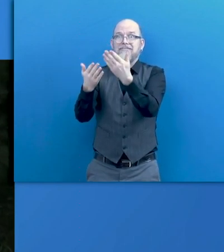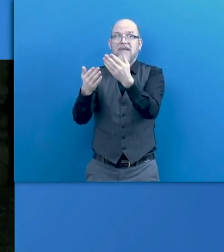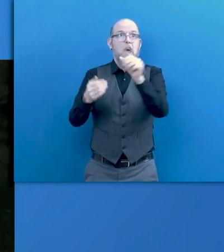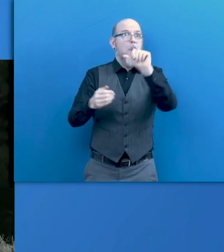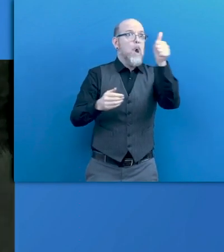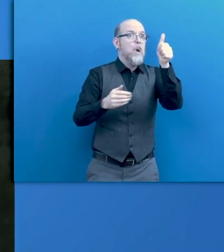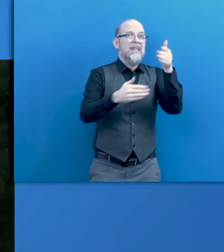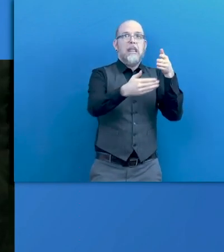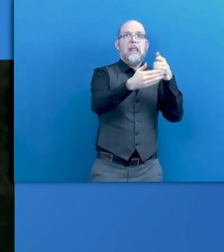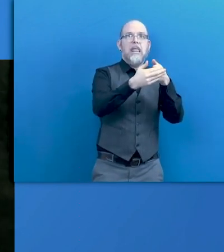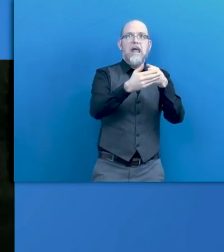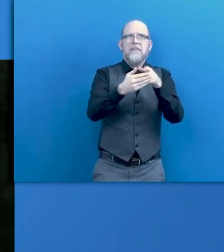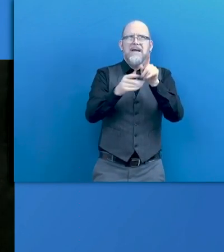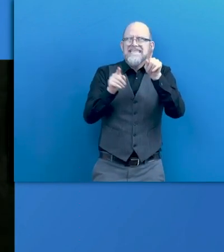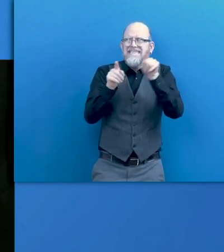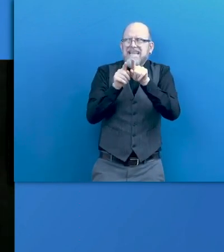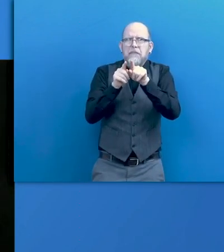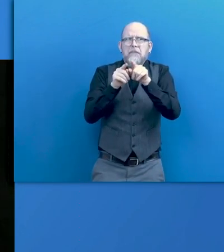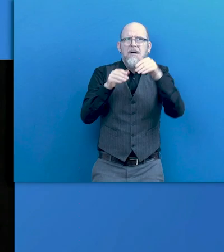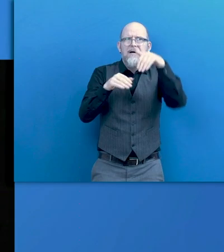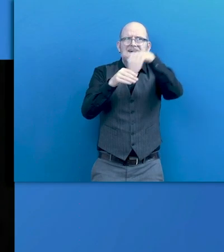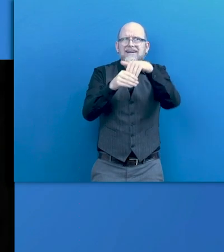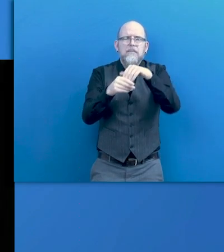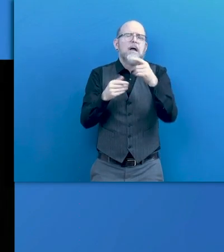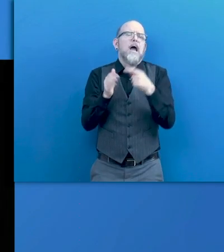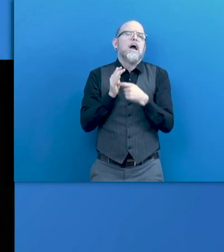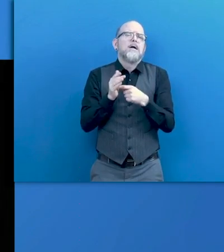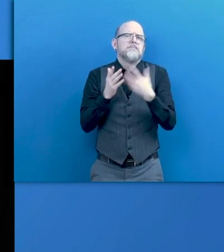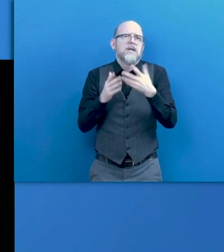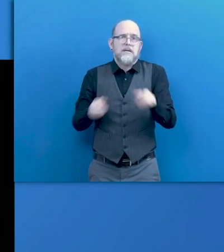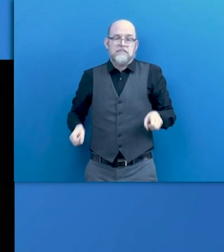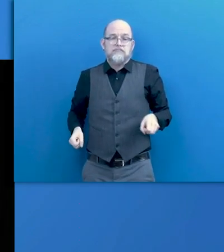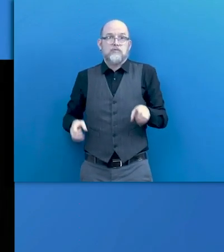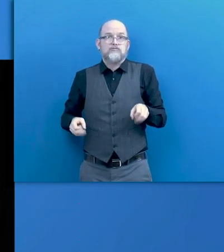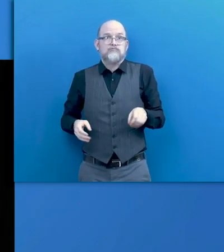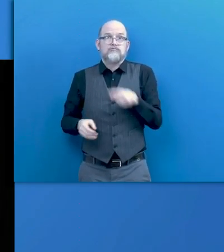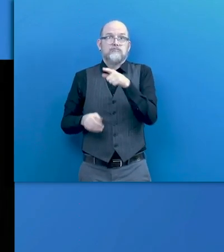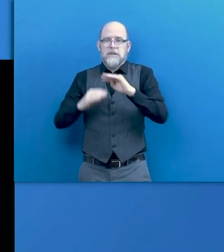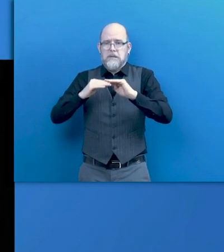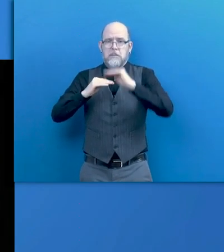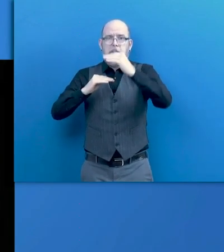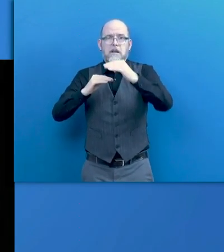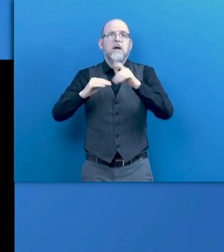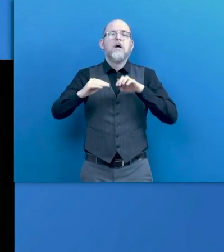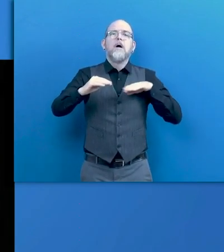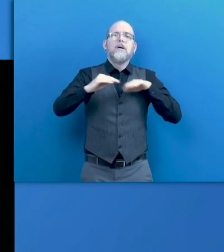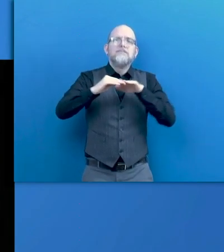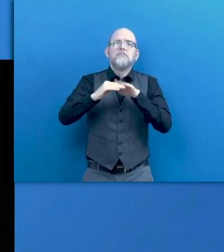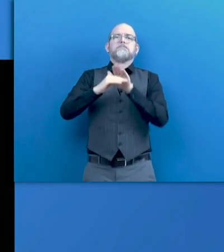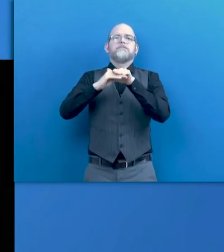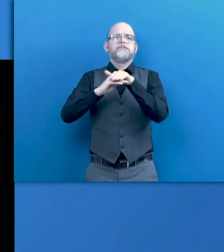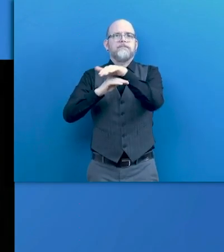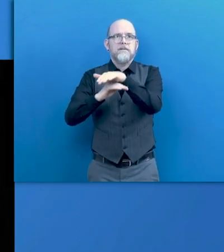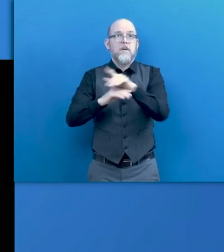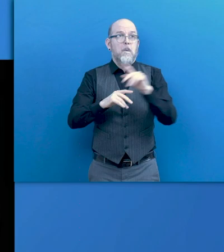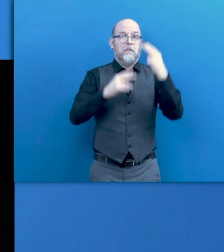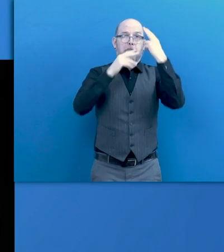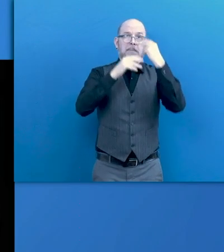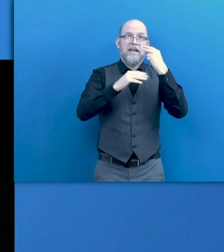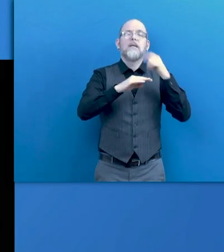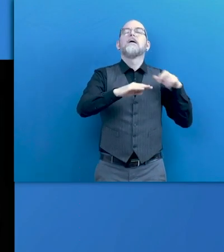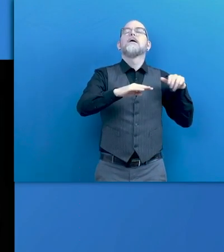Lowered curbs are very important for wheelchair users in traffic so that they can easily cross the street, but it's terrible for the blind